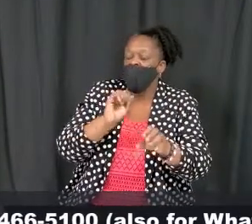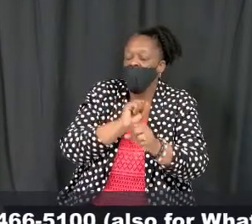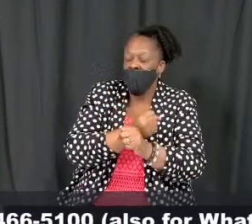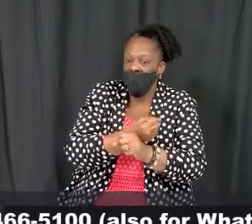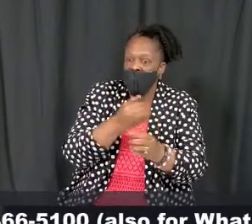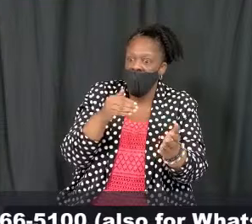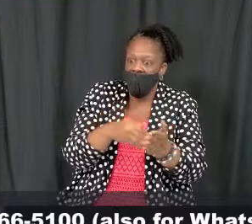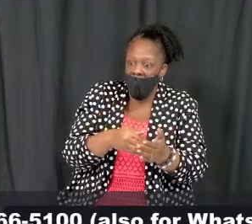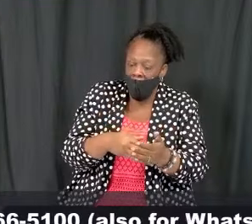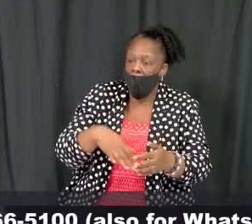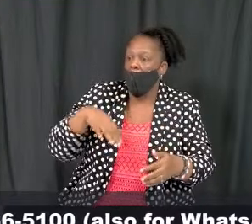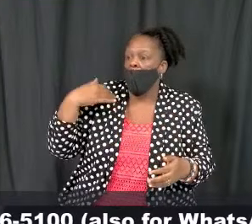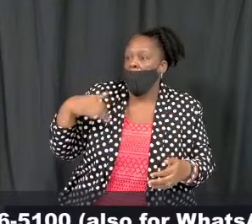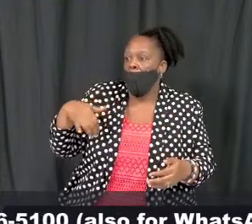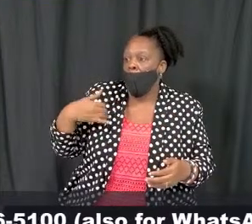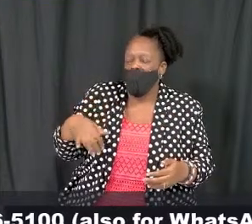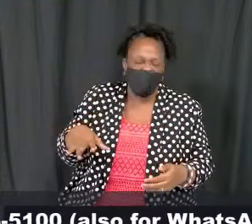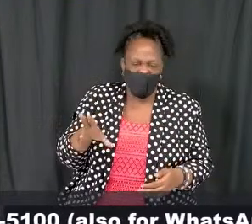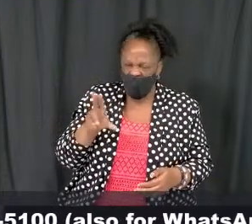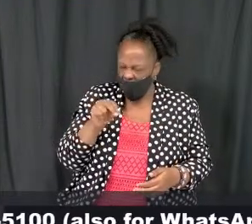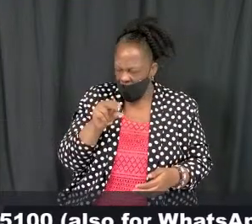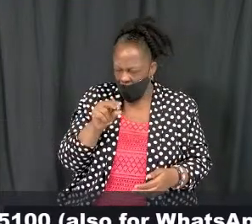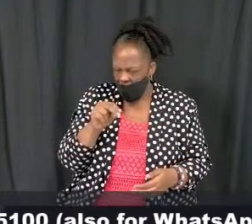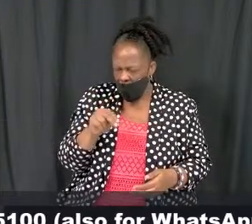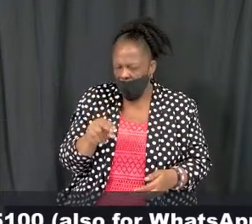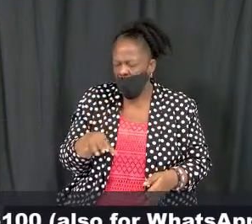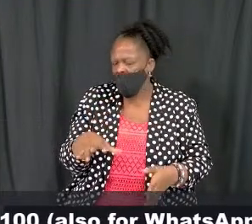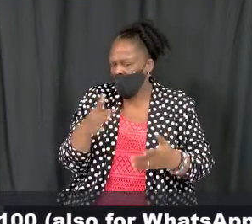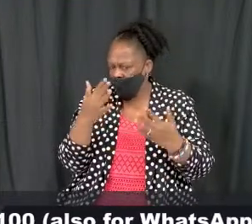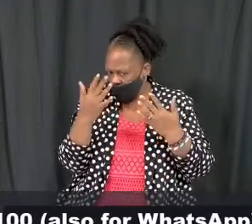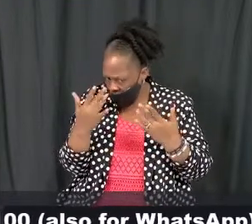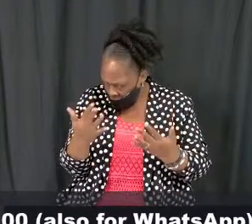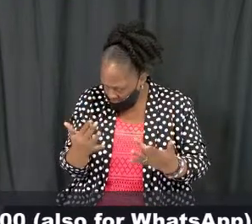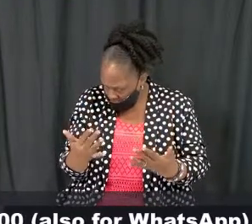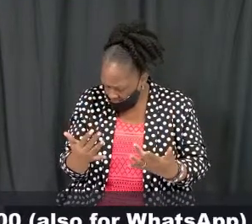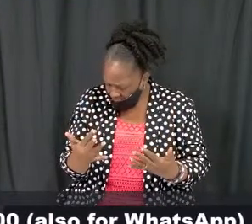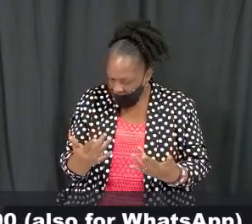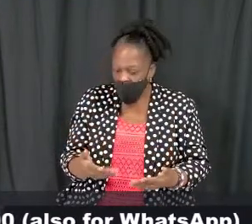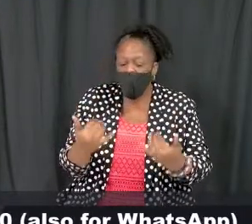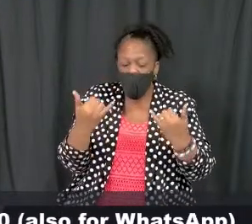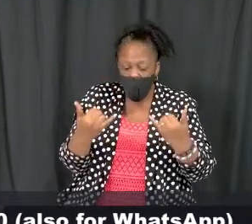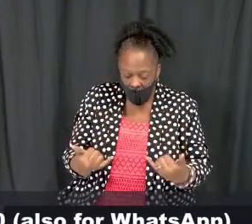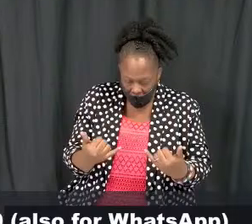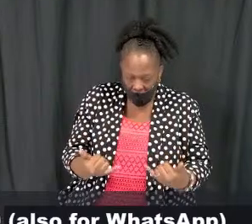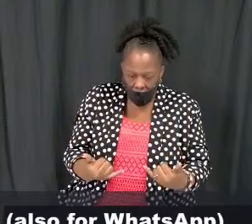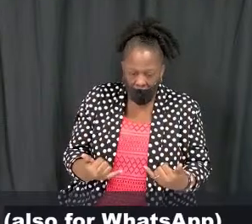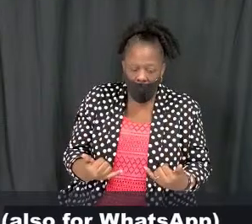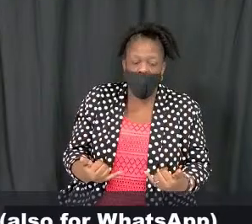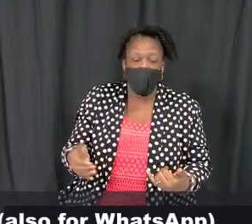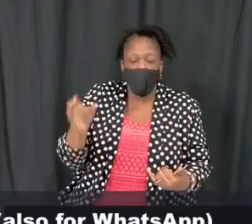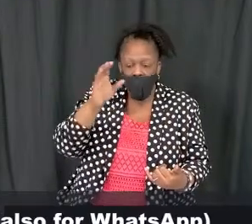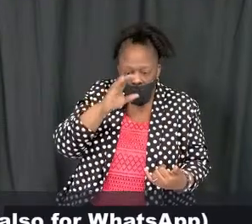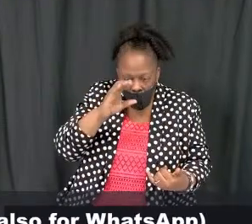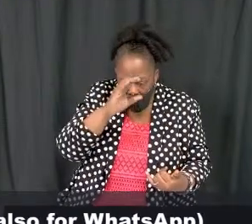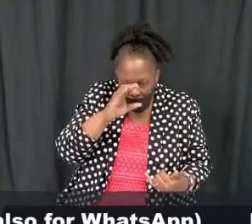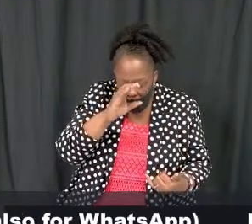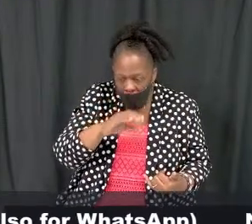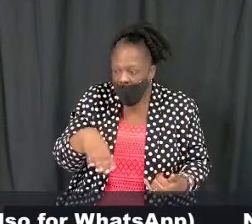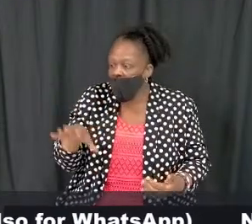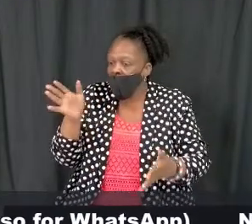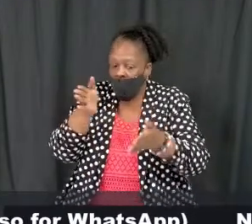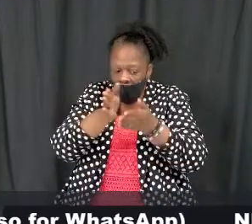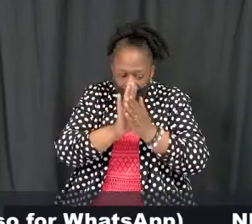community spread. At the present moment, investigations are ongoing as per the usual